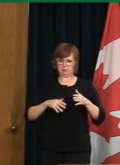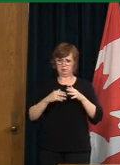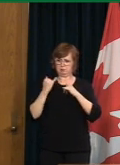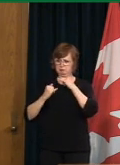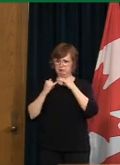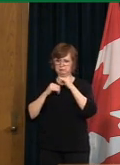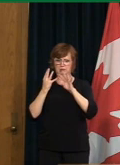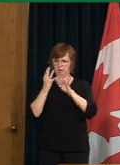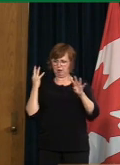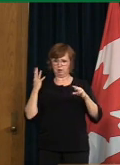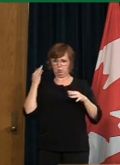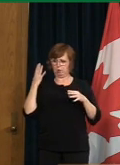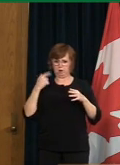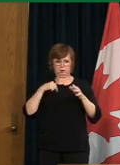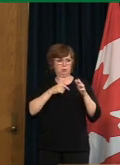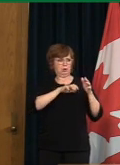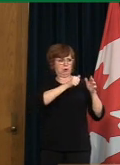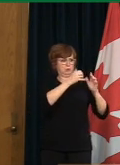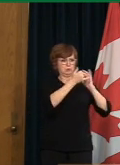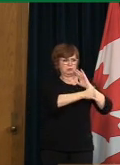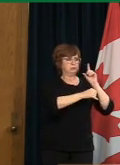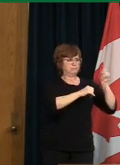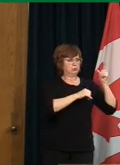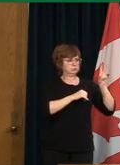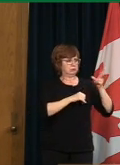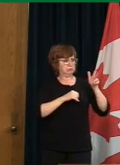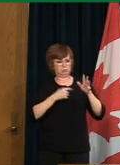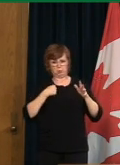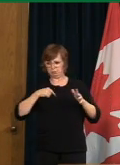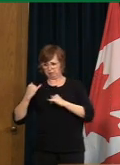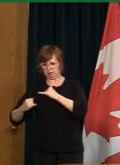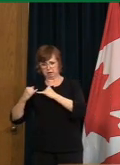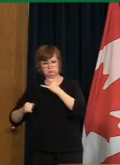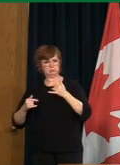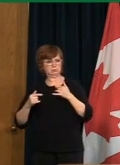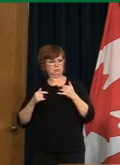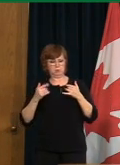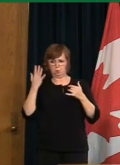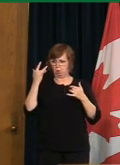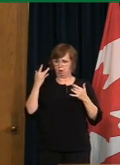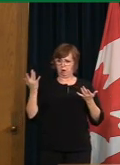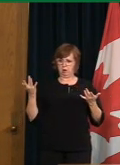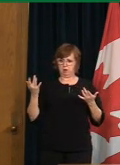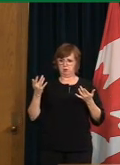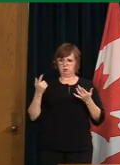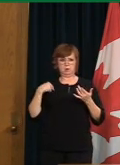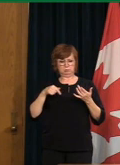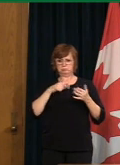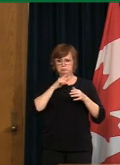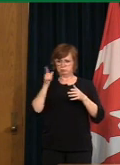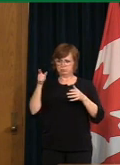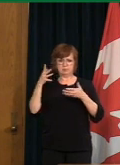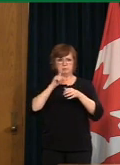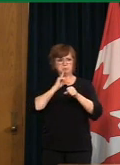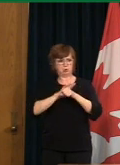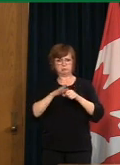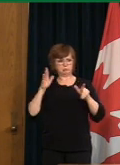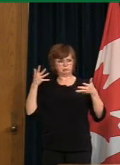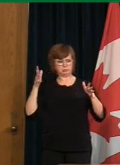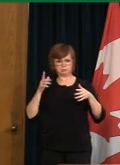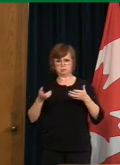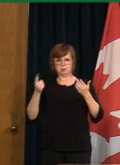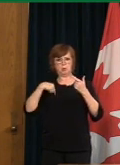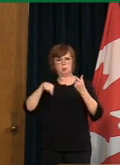to provinces on a per capita basis, as we've been told would happen? And most importantly, when will we start to receive